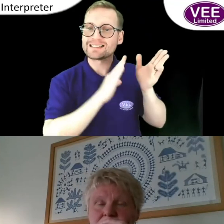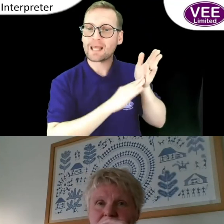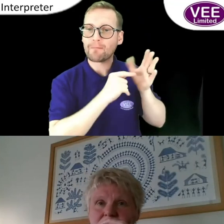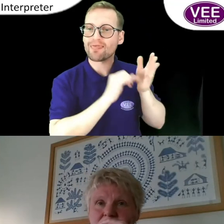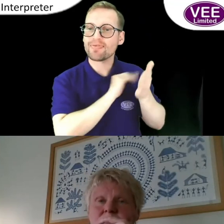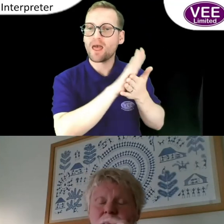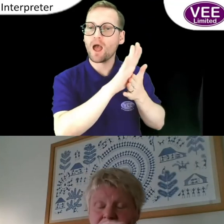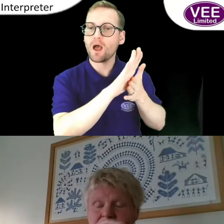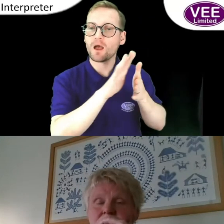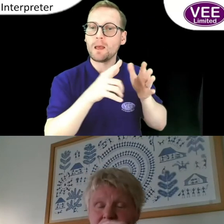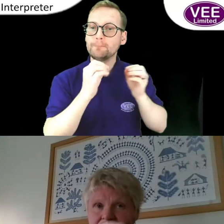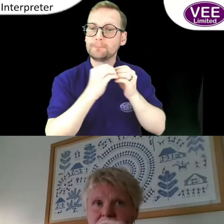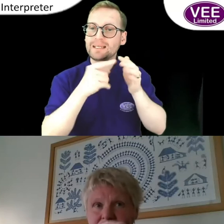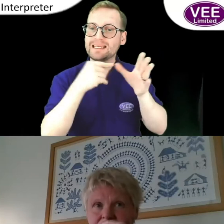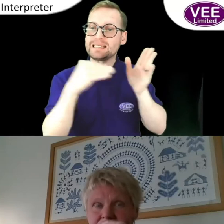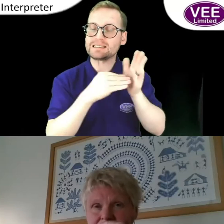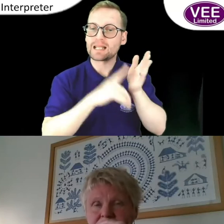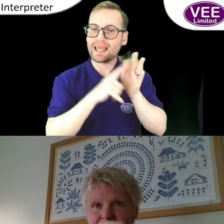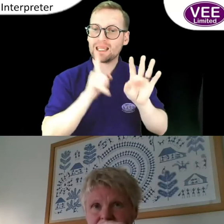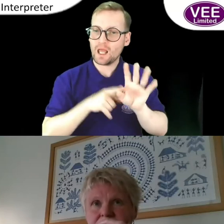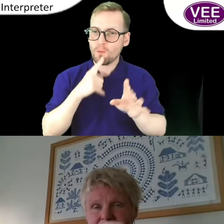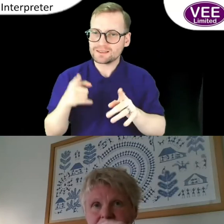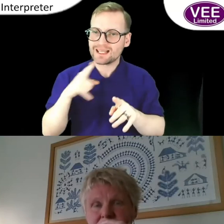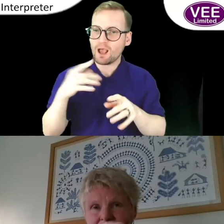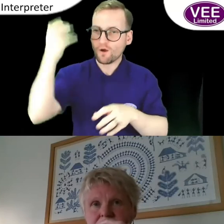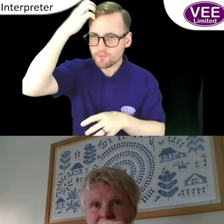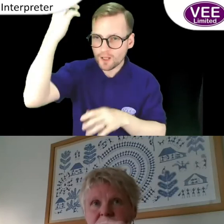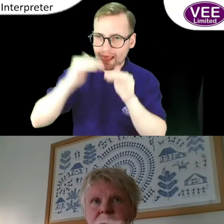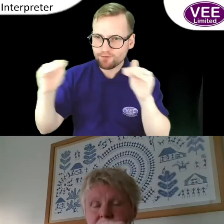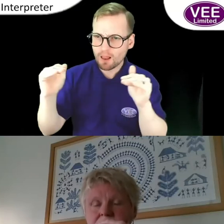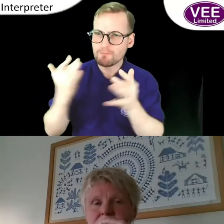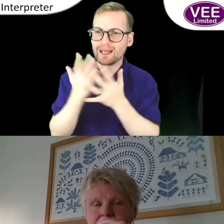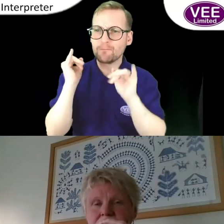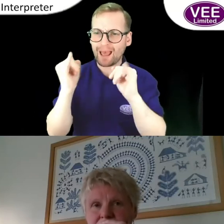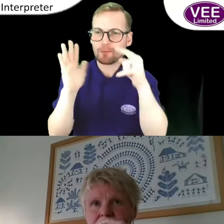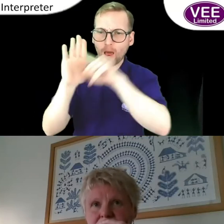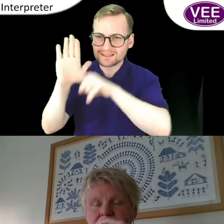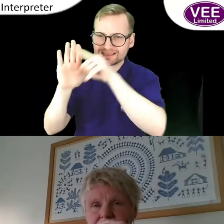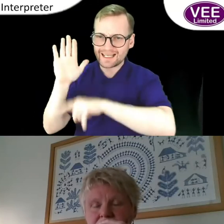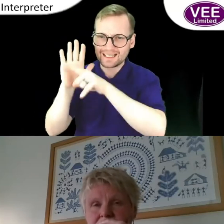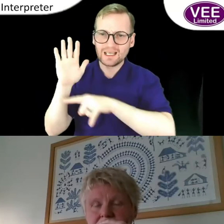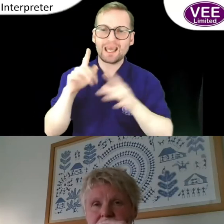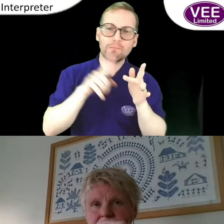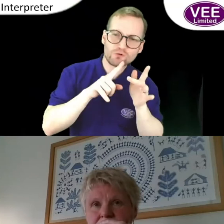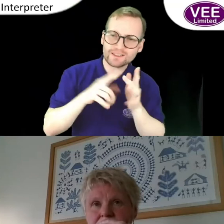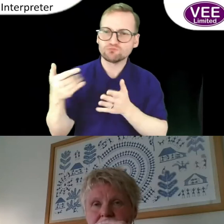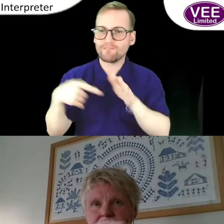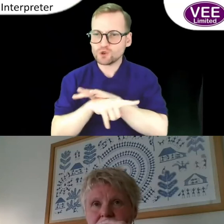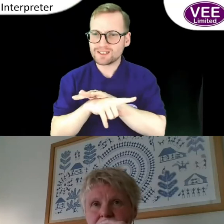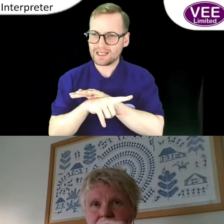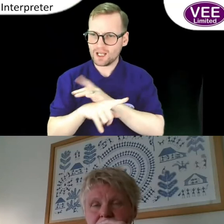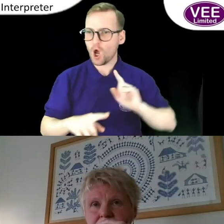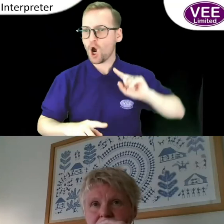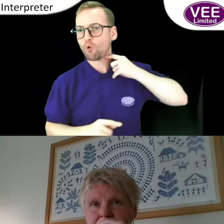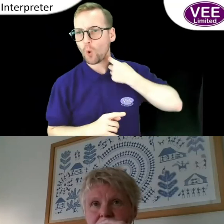regarding immigration and refugees that are cruel and amount to genocide from Britain, Europe, Australia, etc. Does the panel